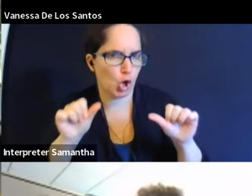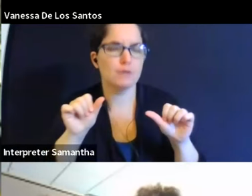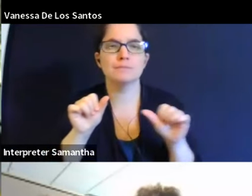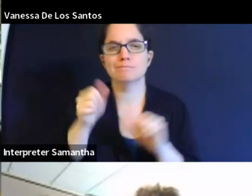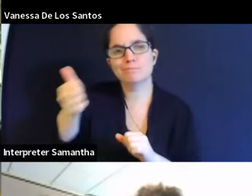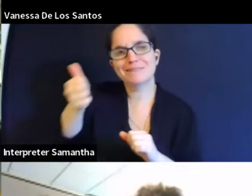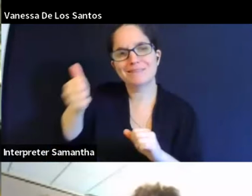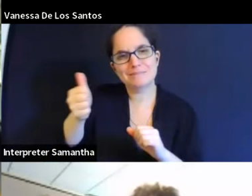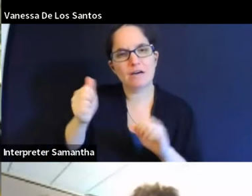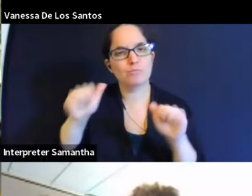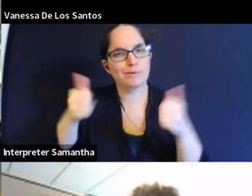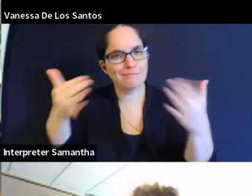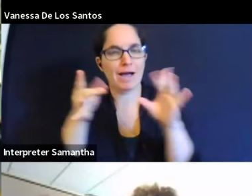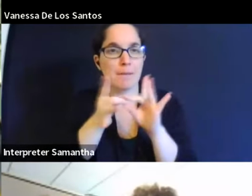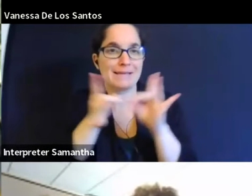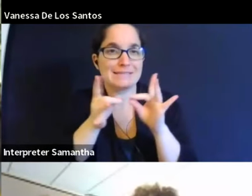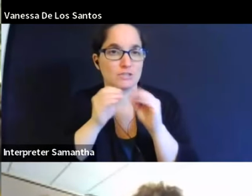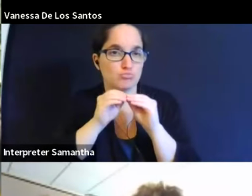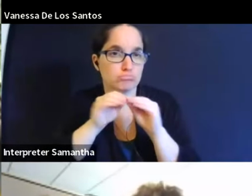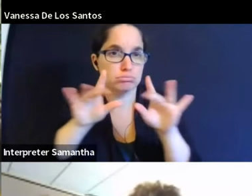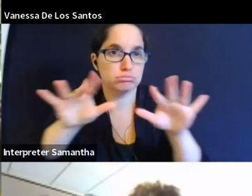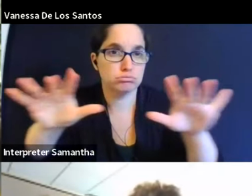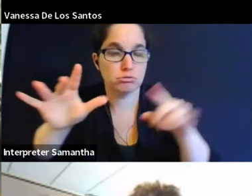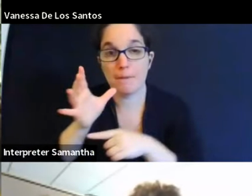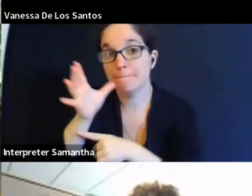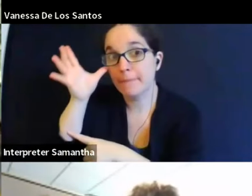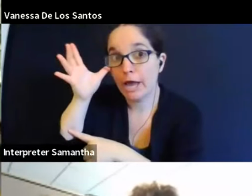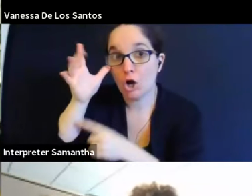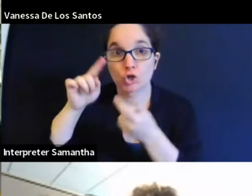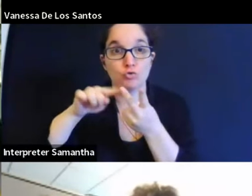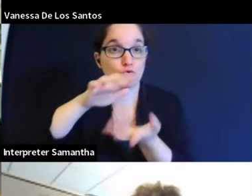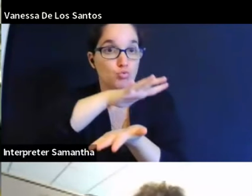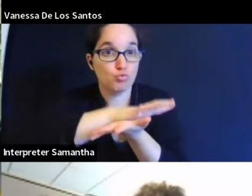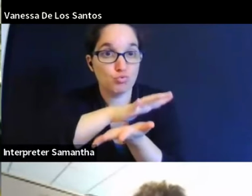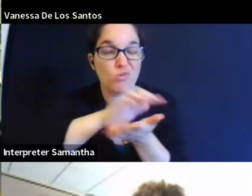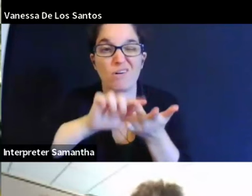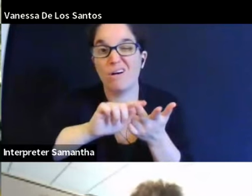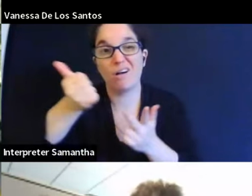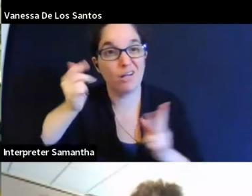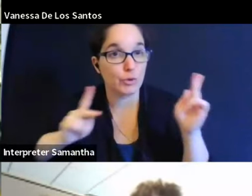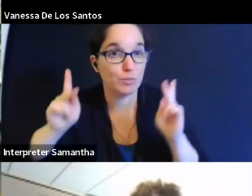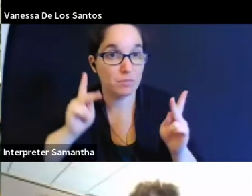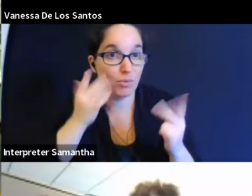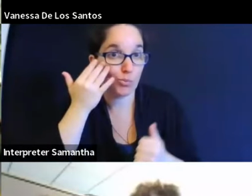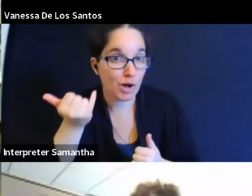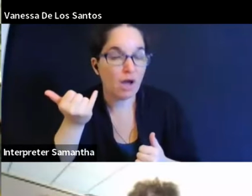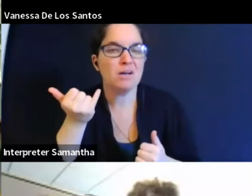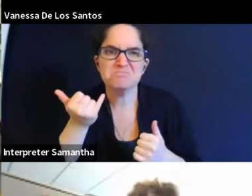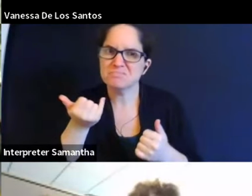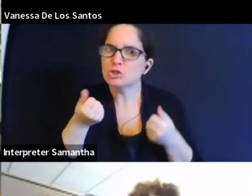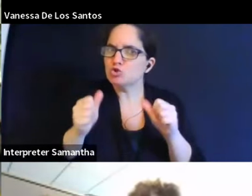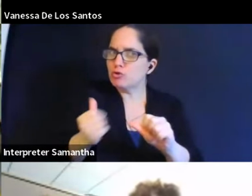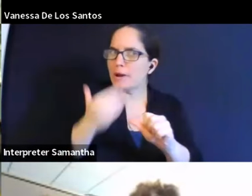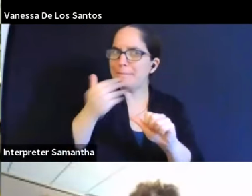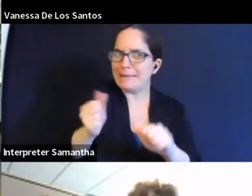some messaging towards parents, messaging for schools. Again, because we really want to give you all the